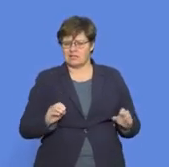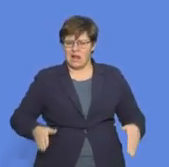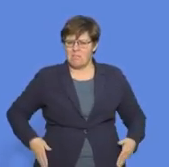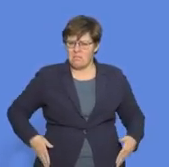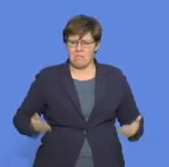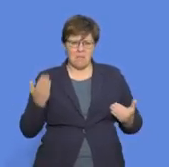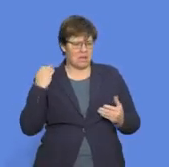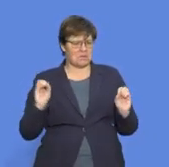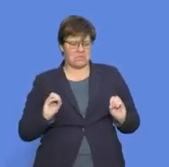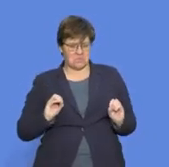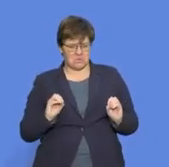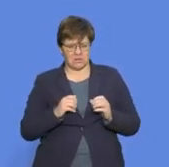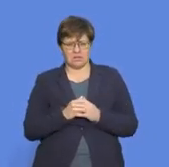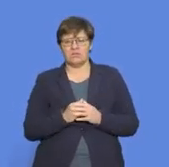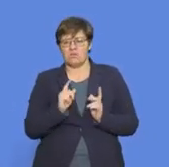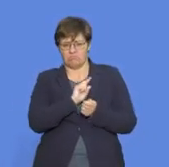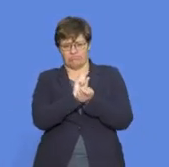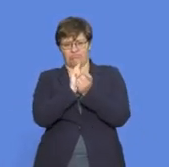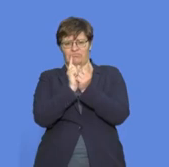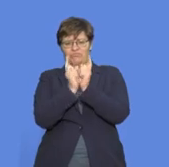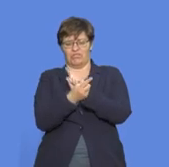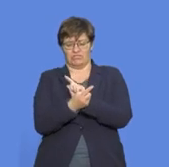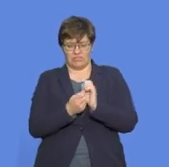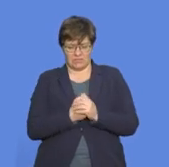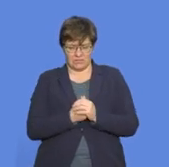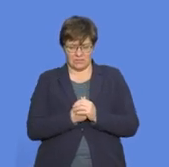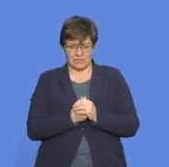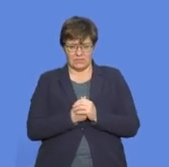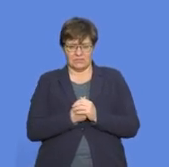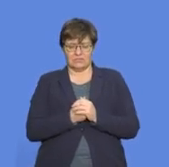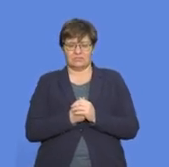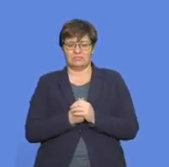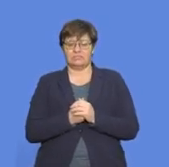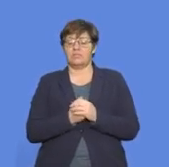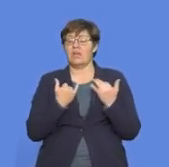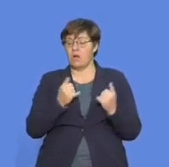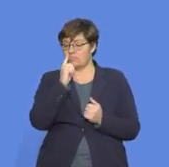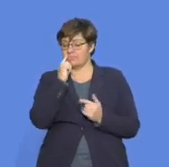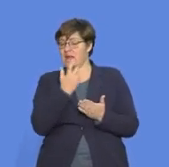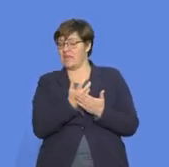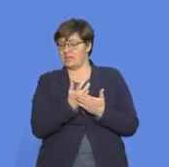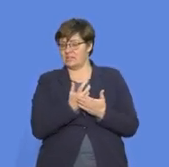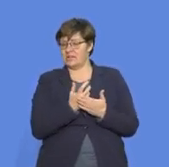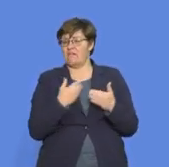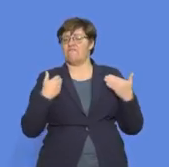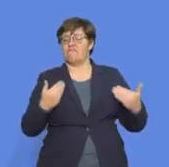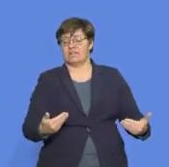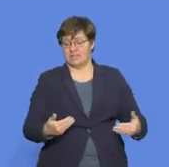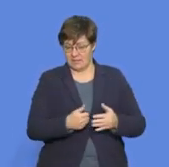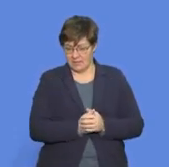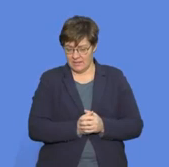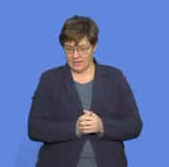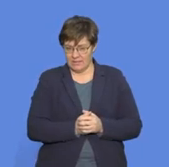hind limbs anymore. So they have actually changed completely. All right, and here we only see the evidence of the front